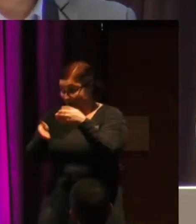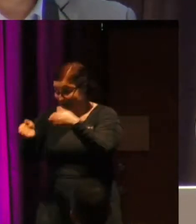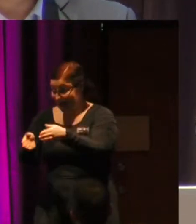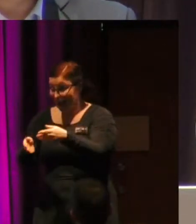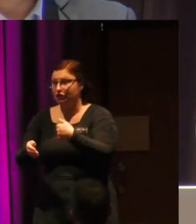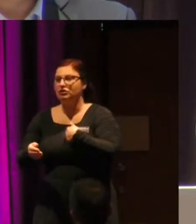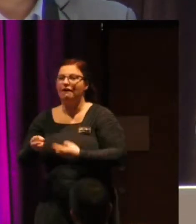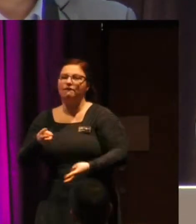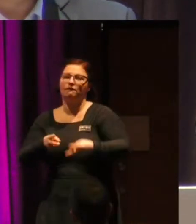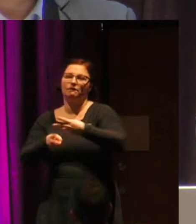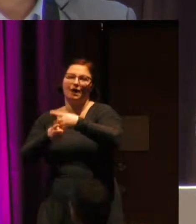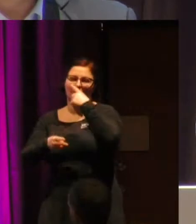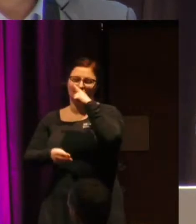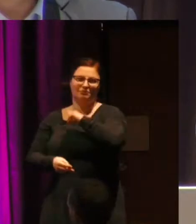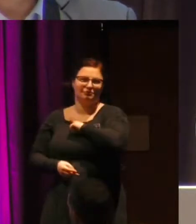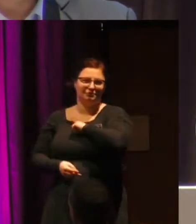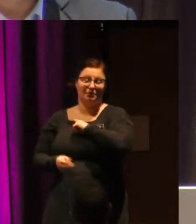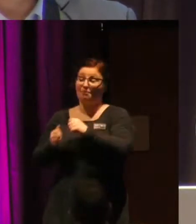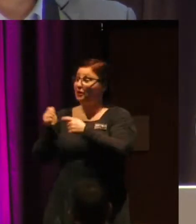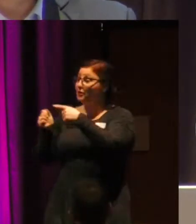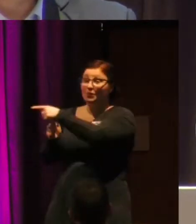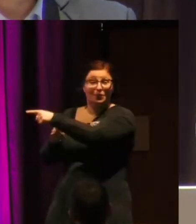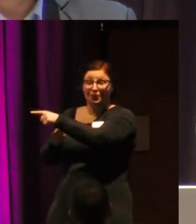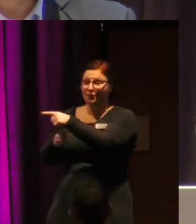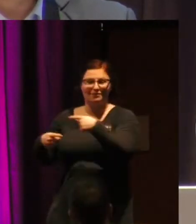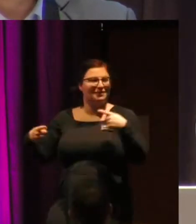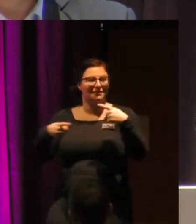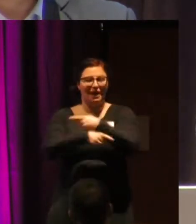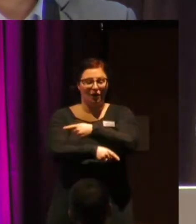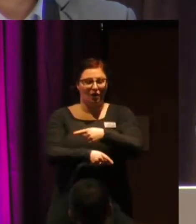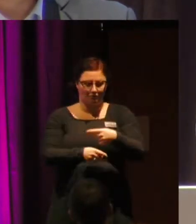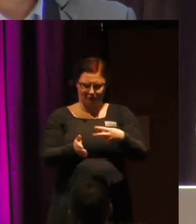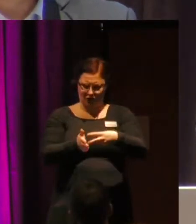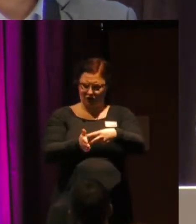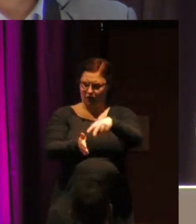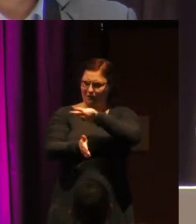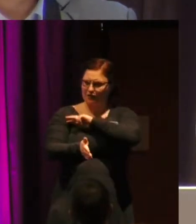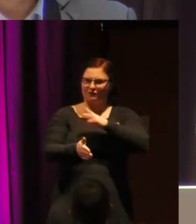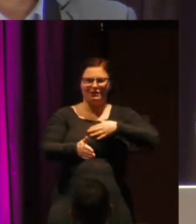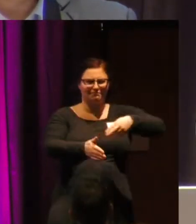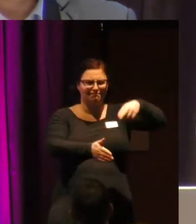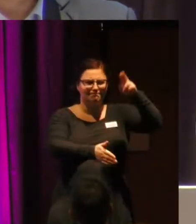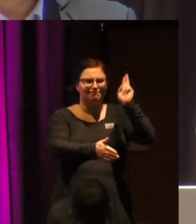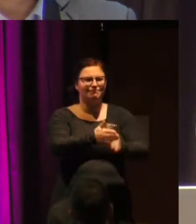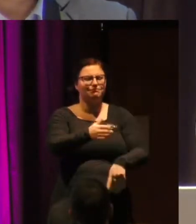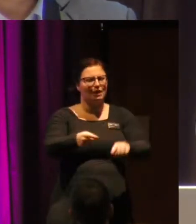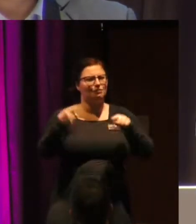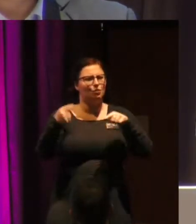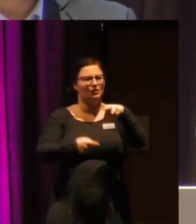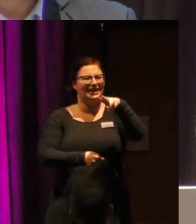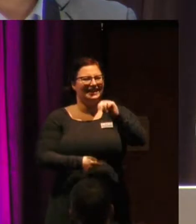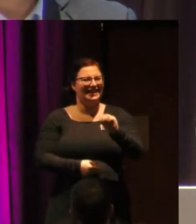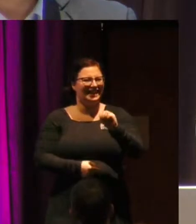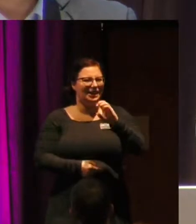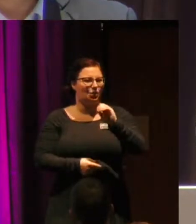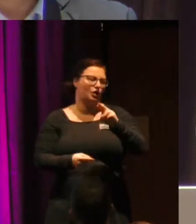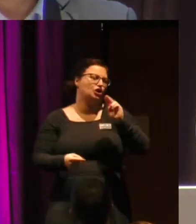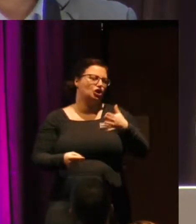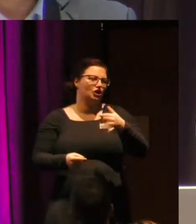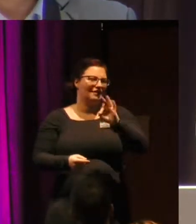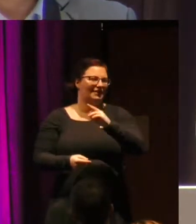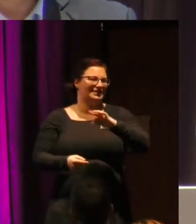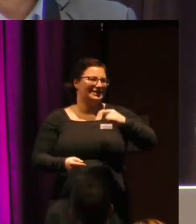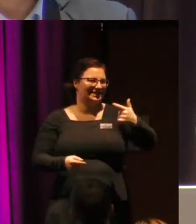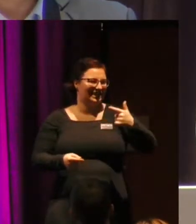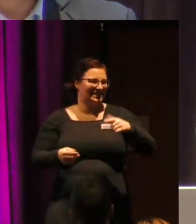you came to the parliament, just 2 weeks ago, you authored a resolution on combating neo-fascist violence, where you